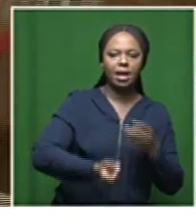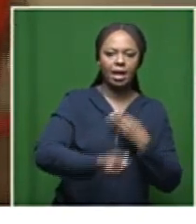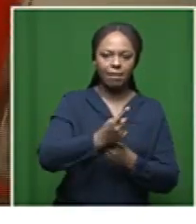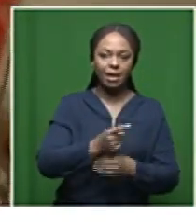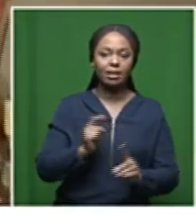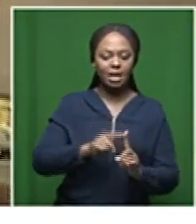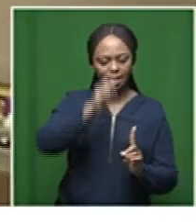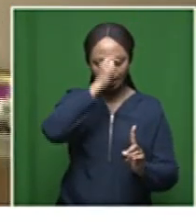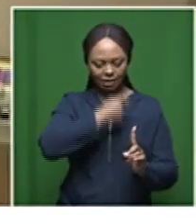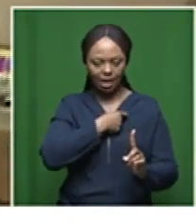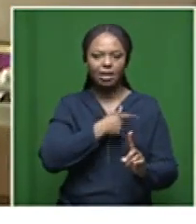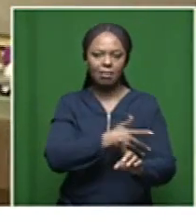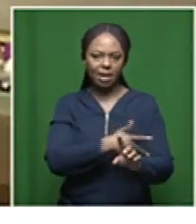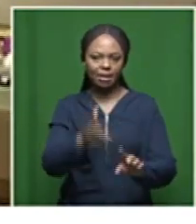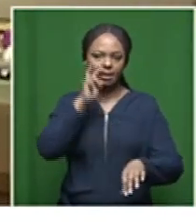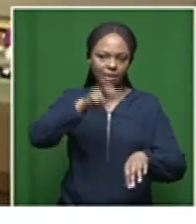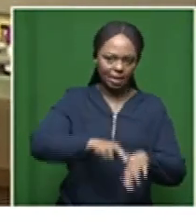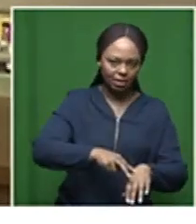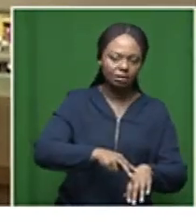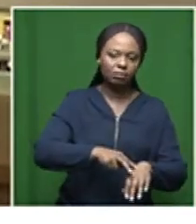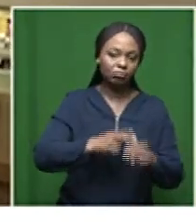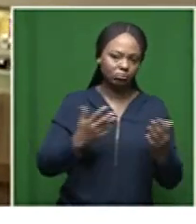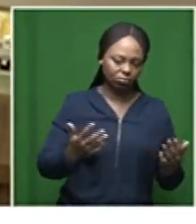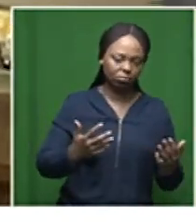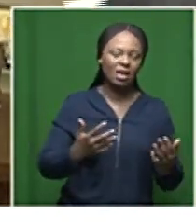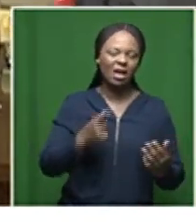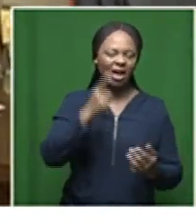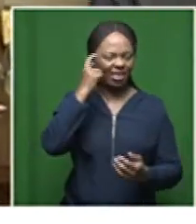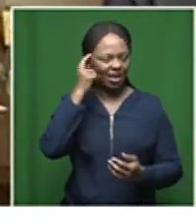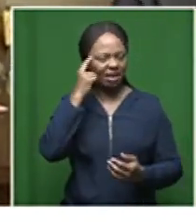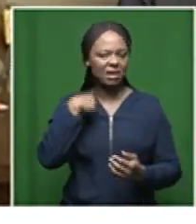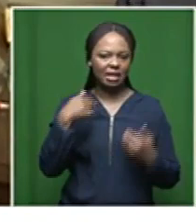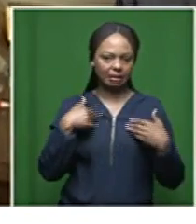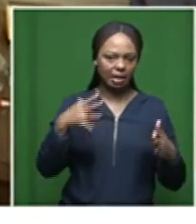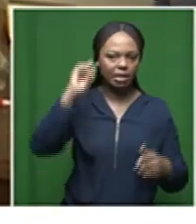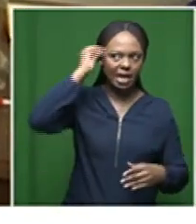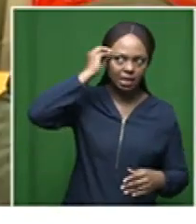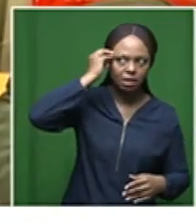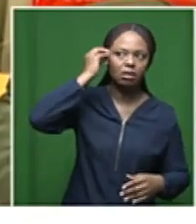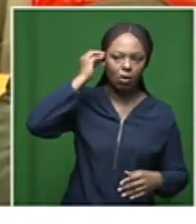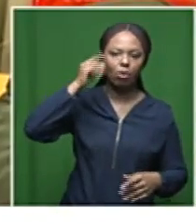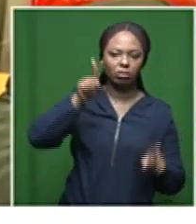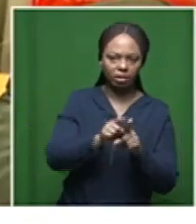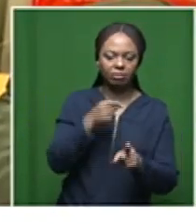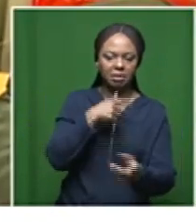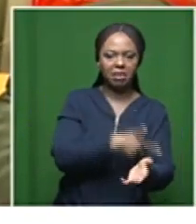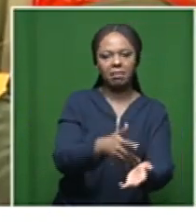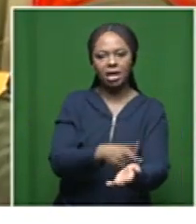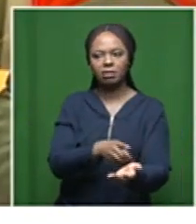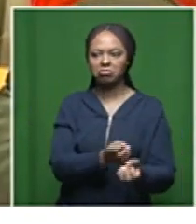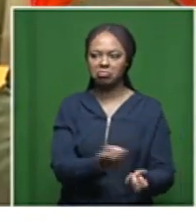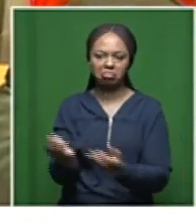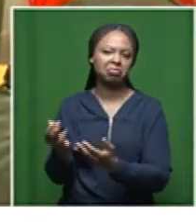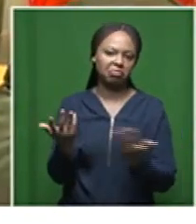think that's something that made me to be interested on donating blood. And then I think because of